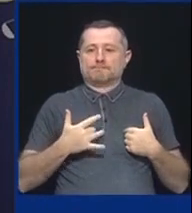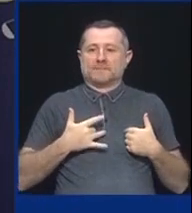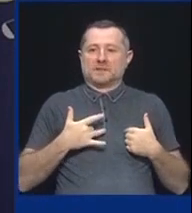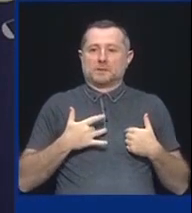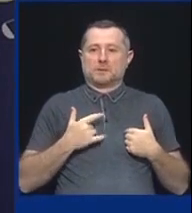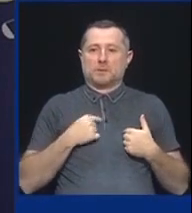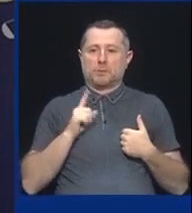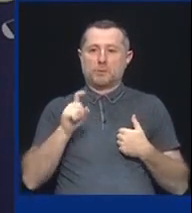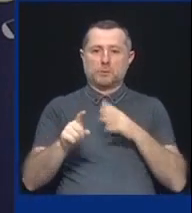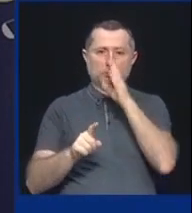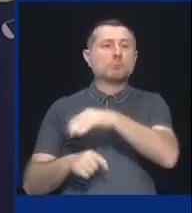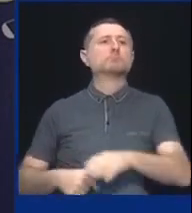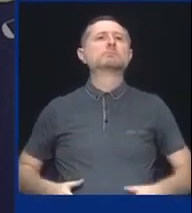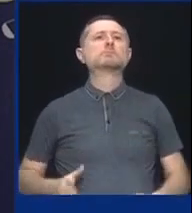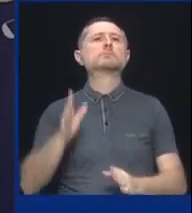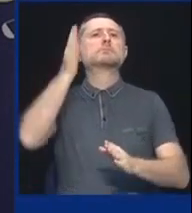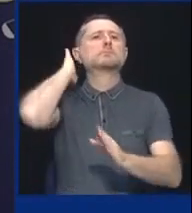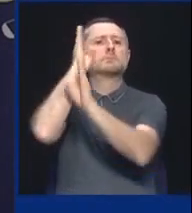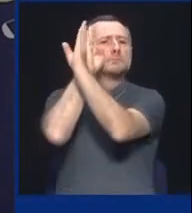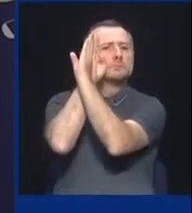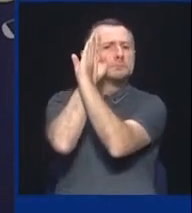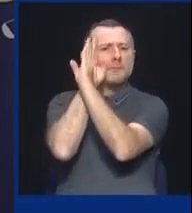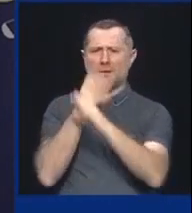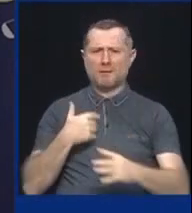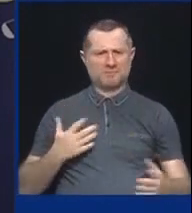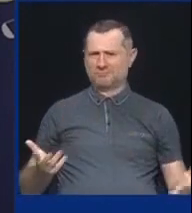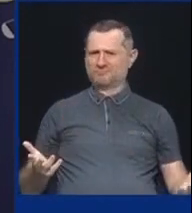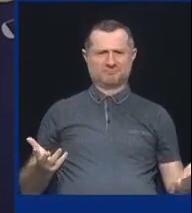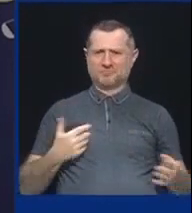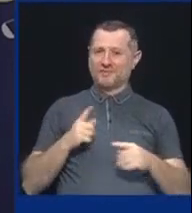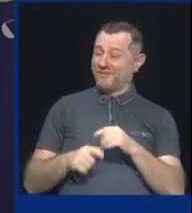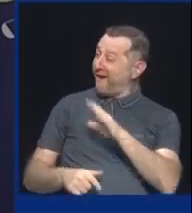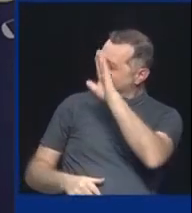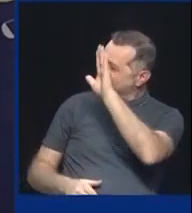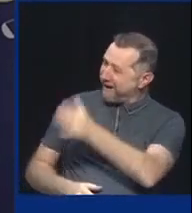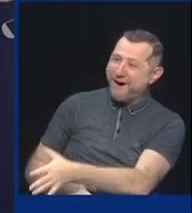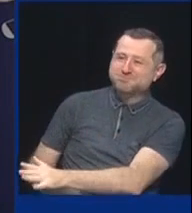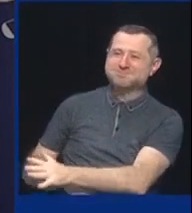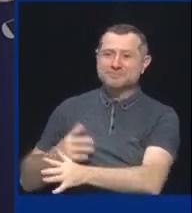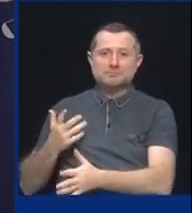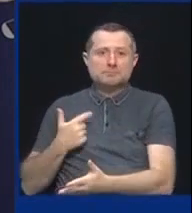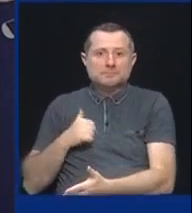them. Of course, usually they are male troopers.